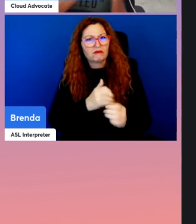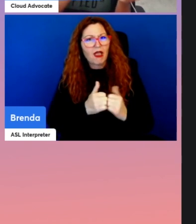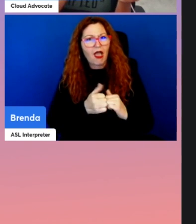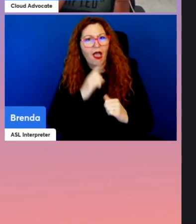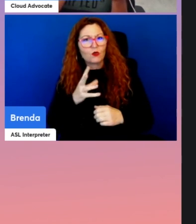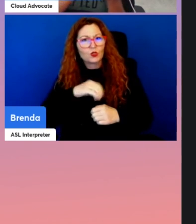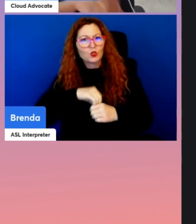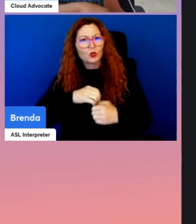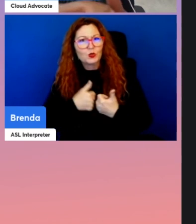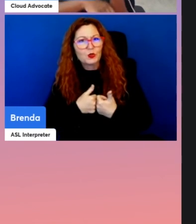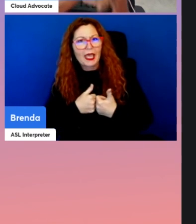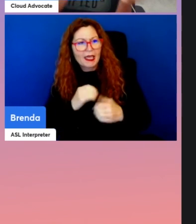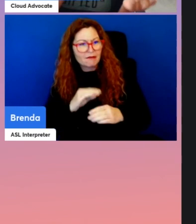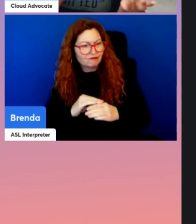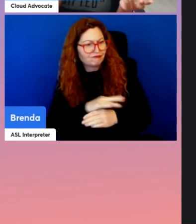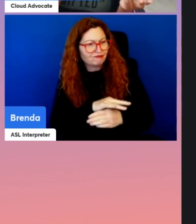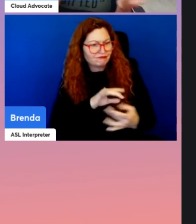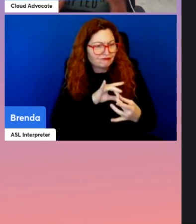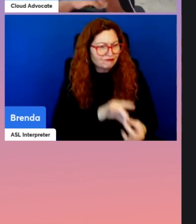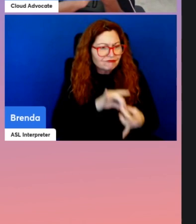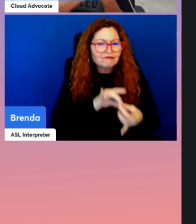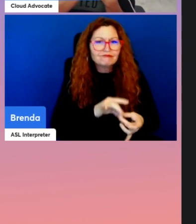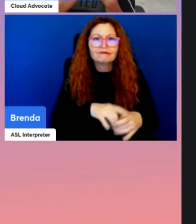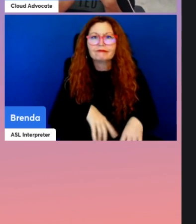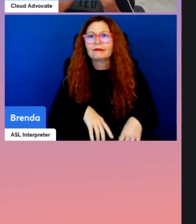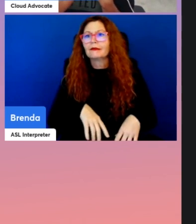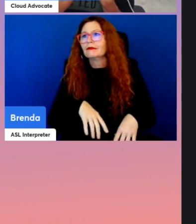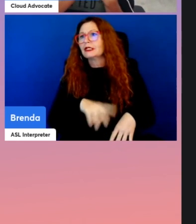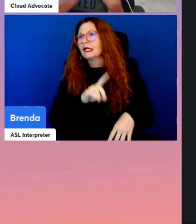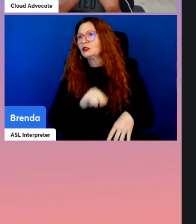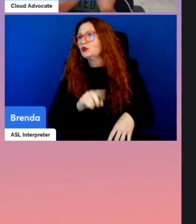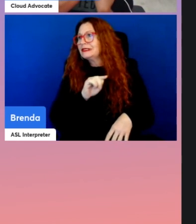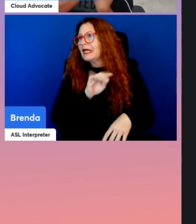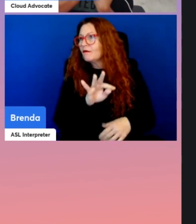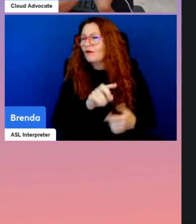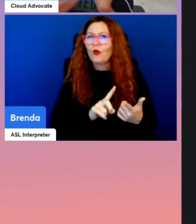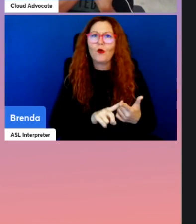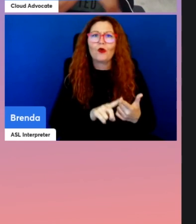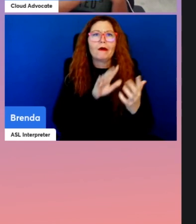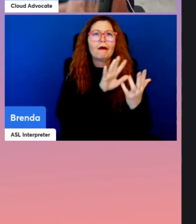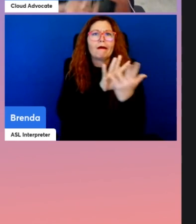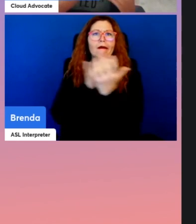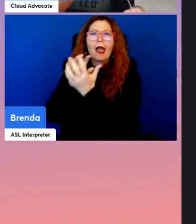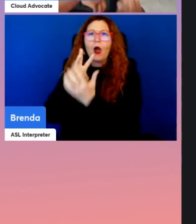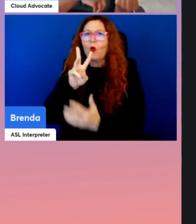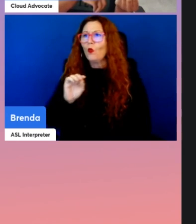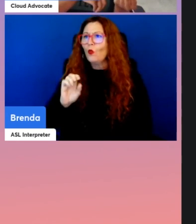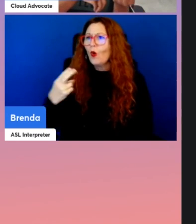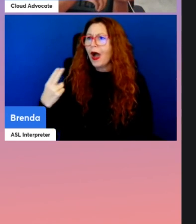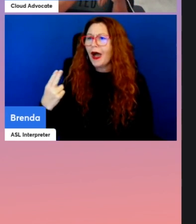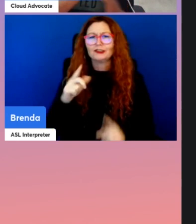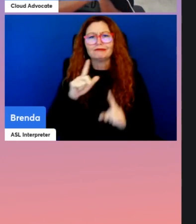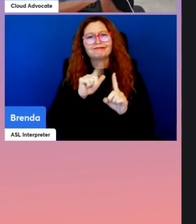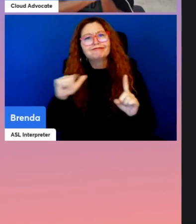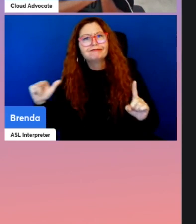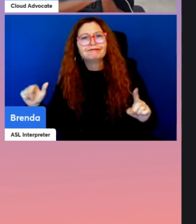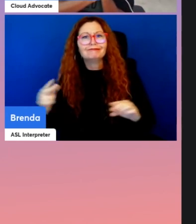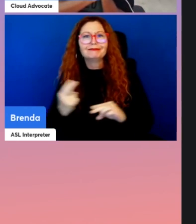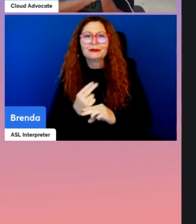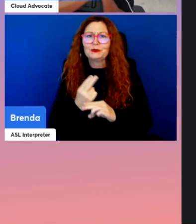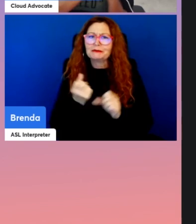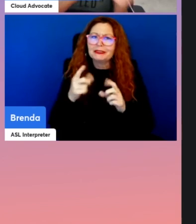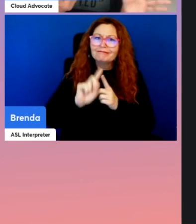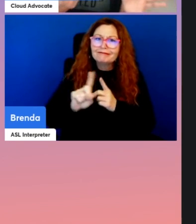because I do it for Terraform, CloudWatch, like so many different things. And you can see behind the scenes of that, and you